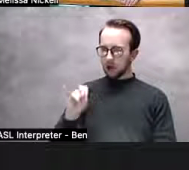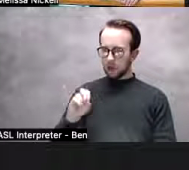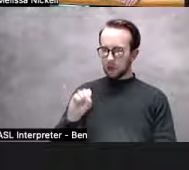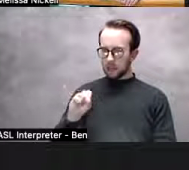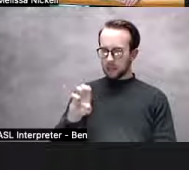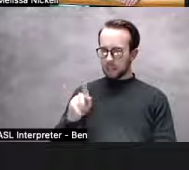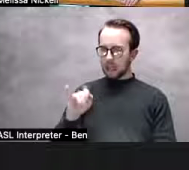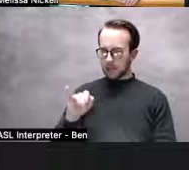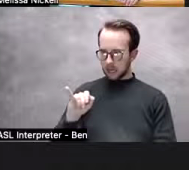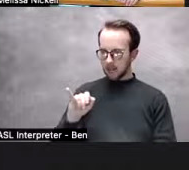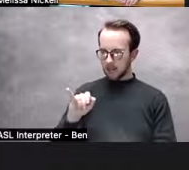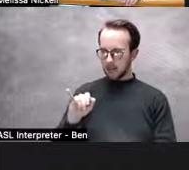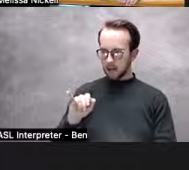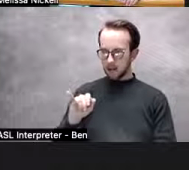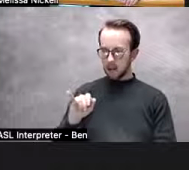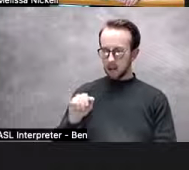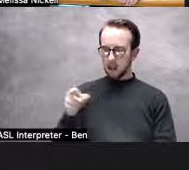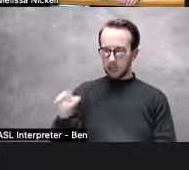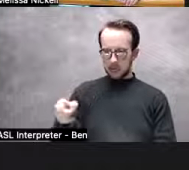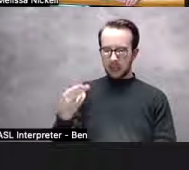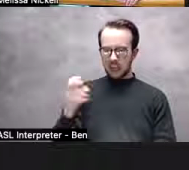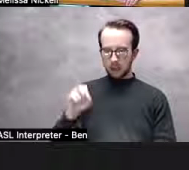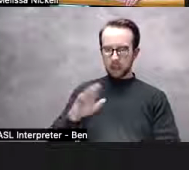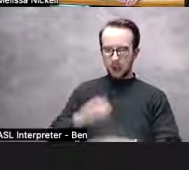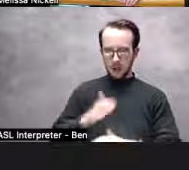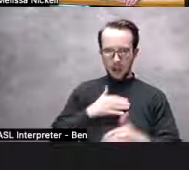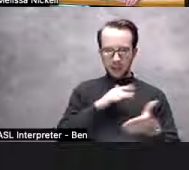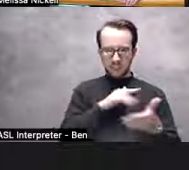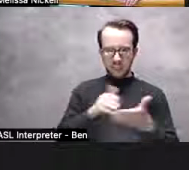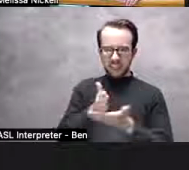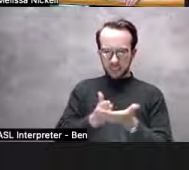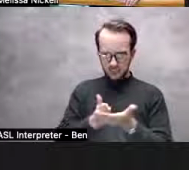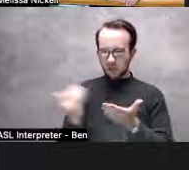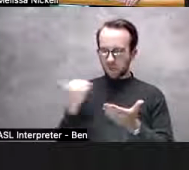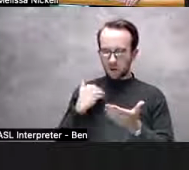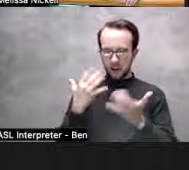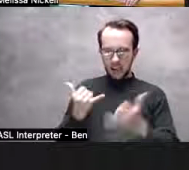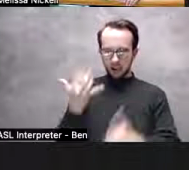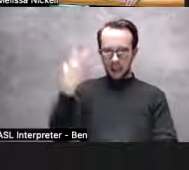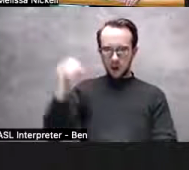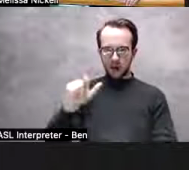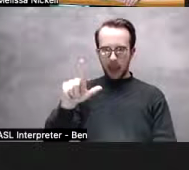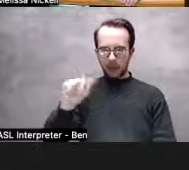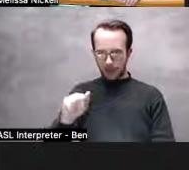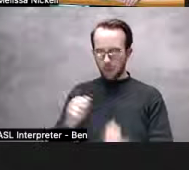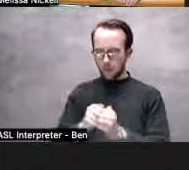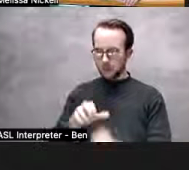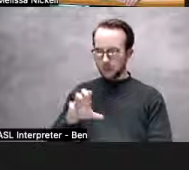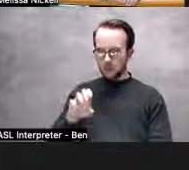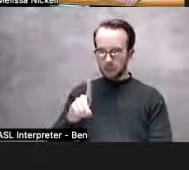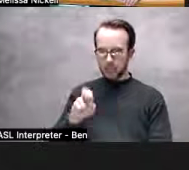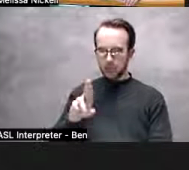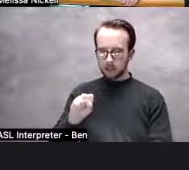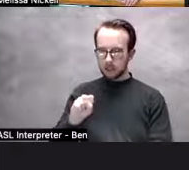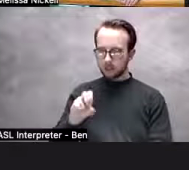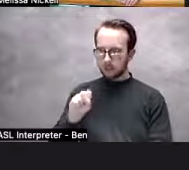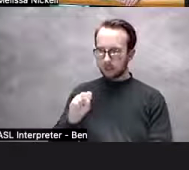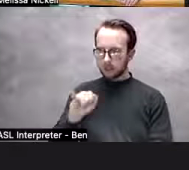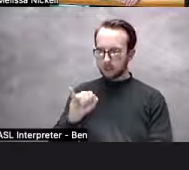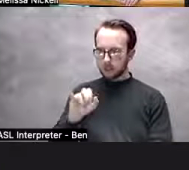Eki Seki was he was on the study section I was on. He's out in LA at Cedars-Sinai. This grant was funded